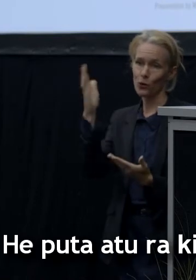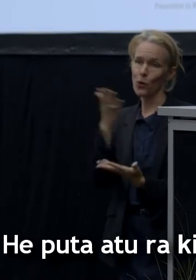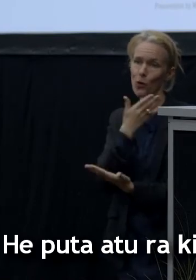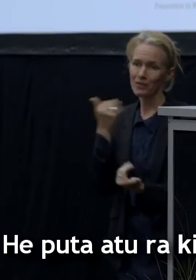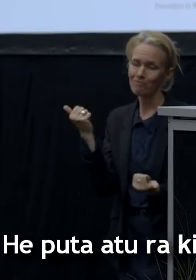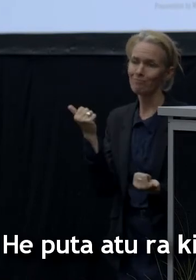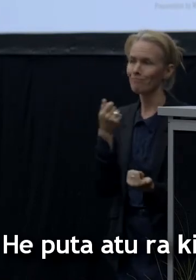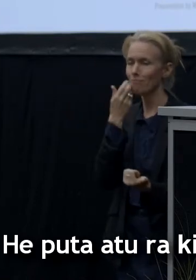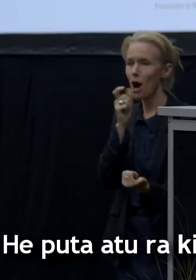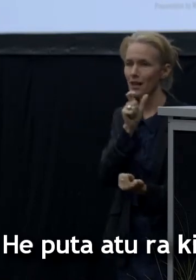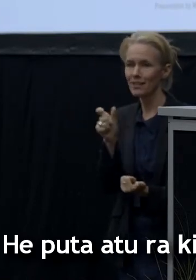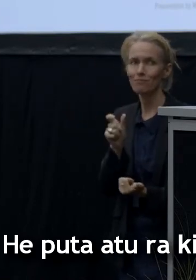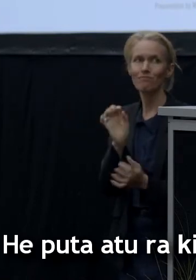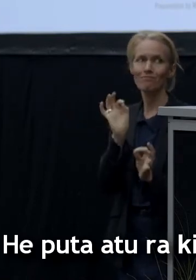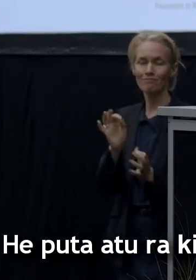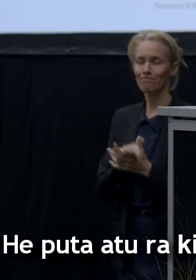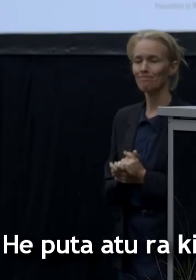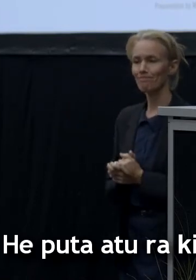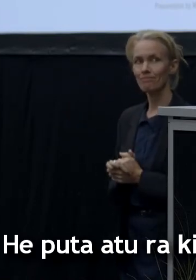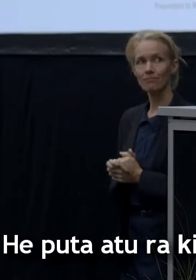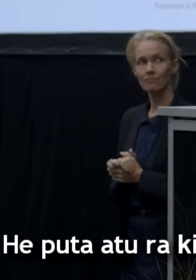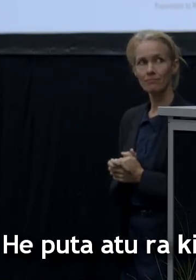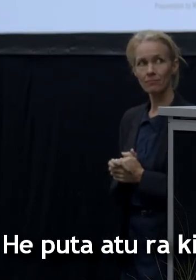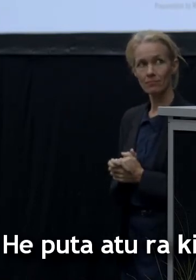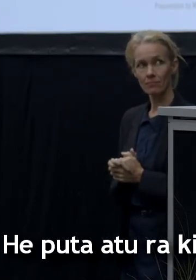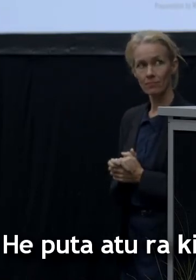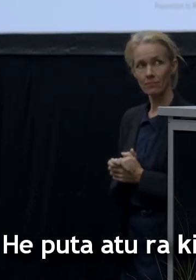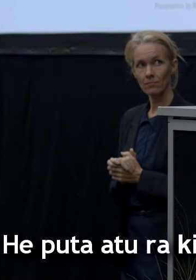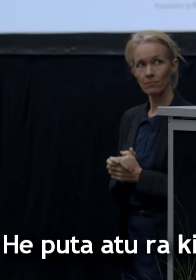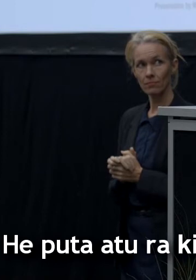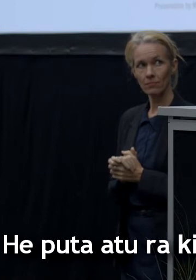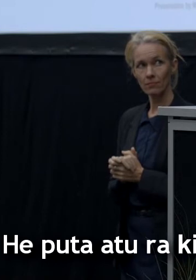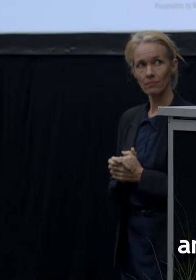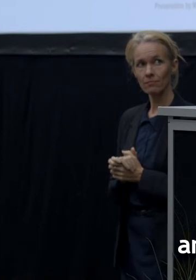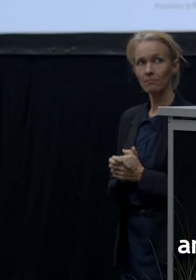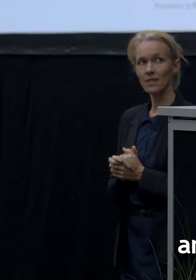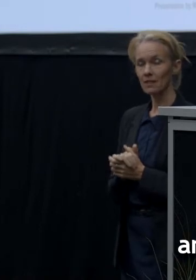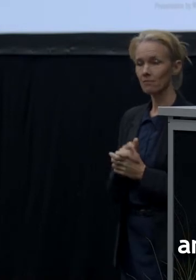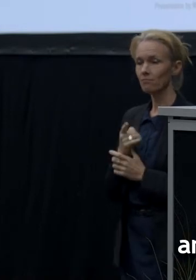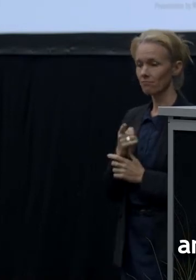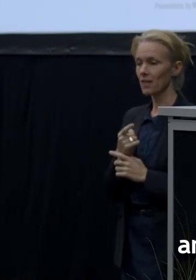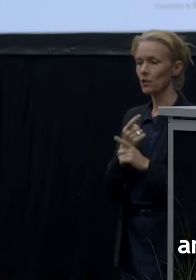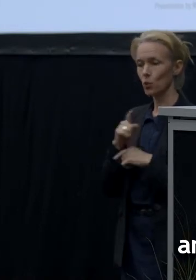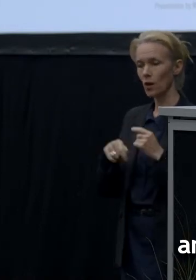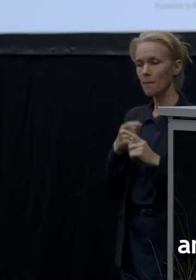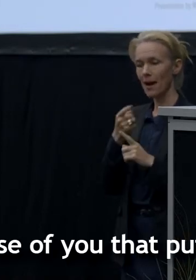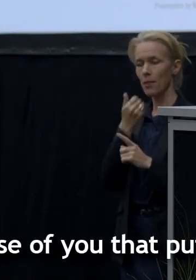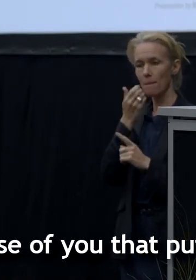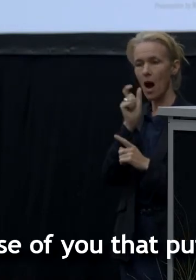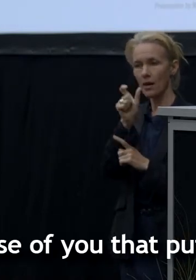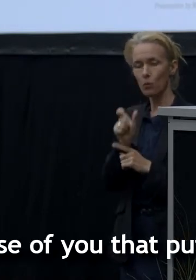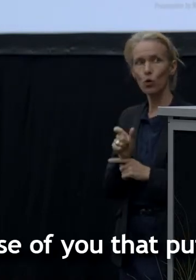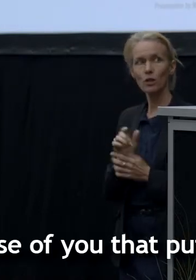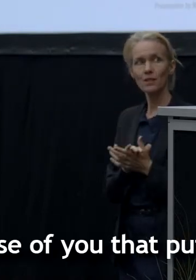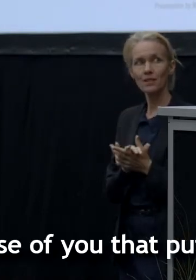tōrero. E putatū rā koe. Koutou e putatū tō tātou reo Māori, anei rā tuku mihi kia koutou. Those